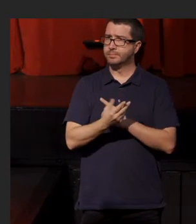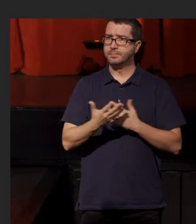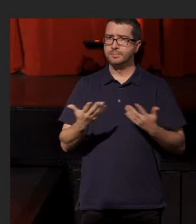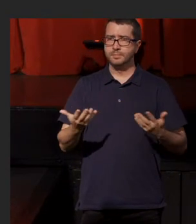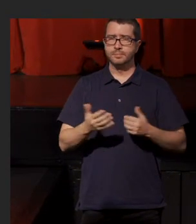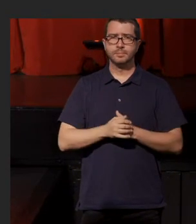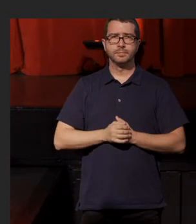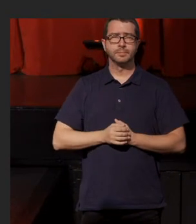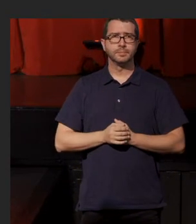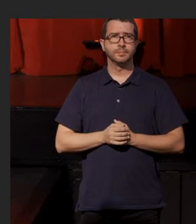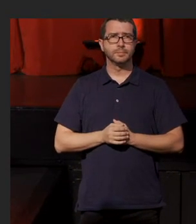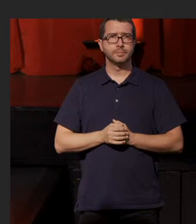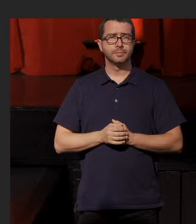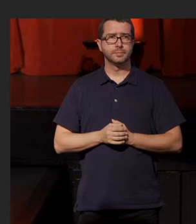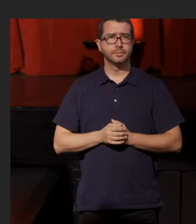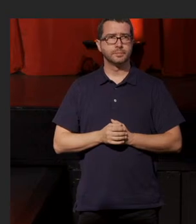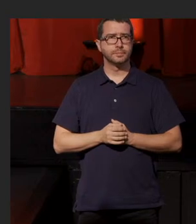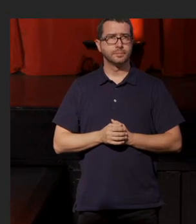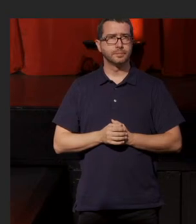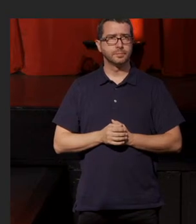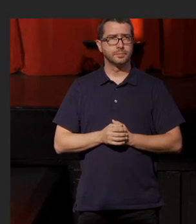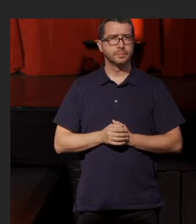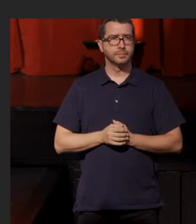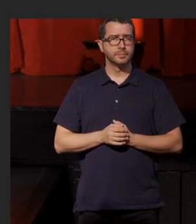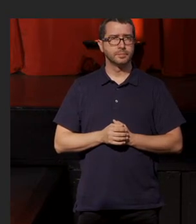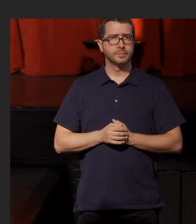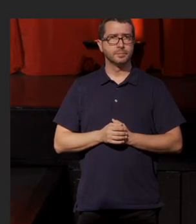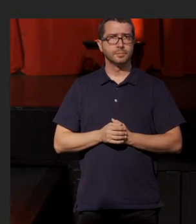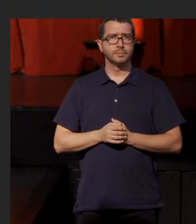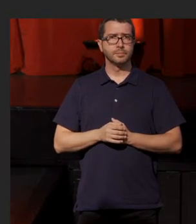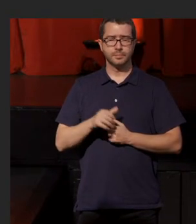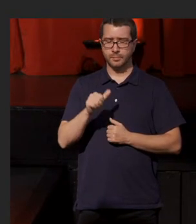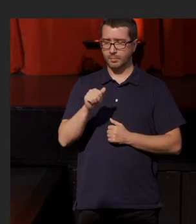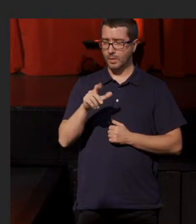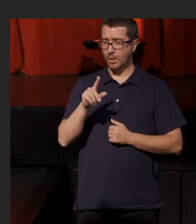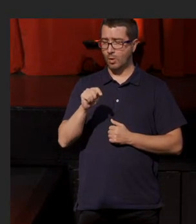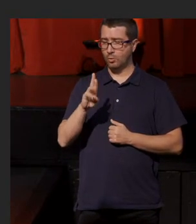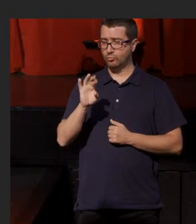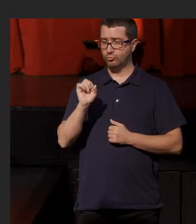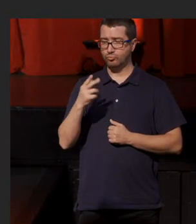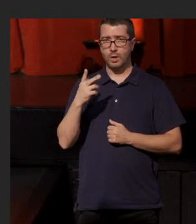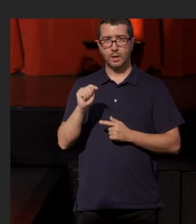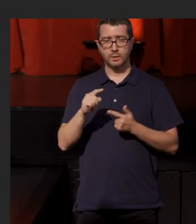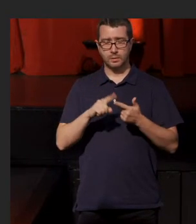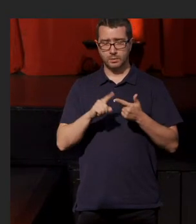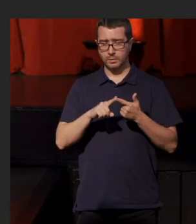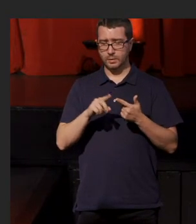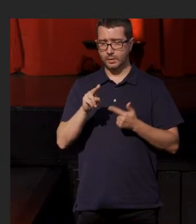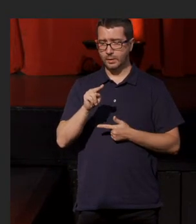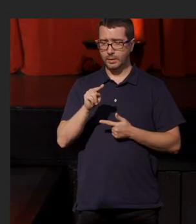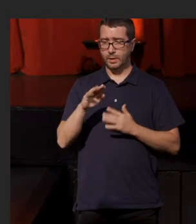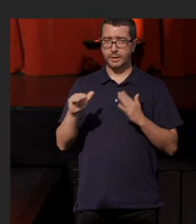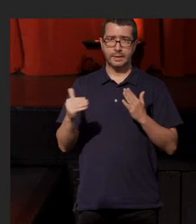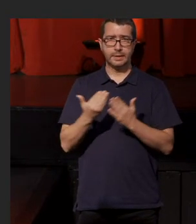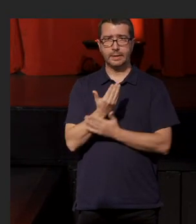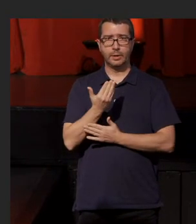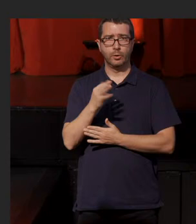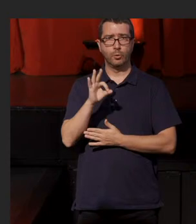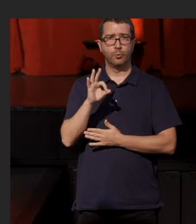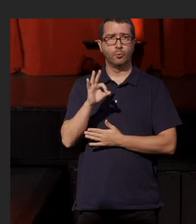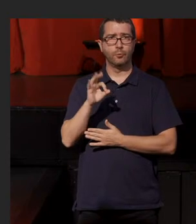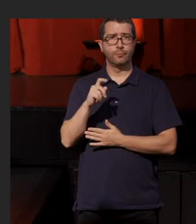the proliferation of alt-right, neo-fascist, authoritarian behavior worldwide. And this is